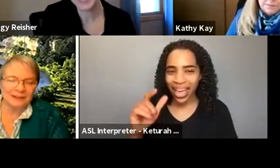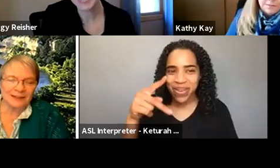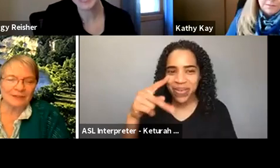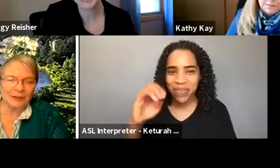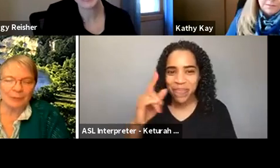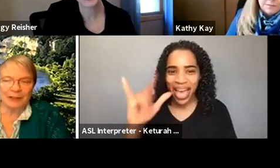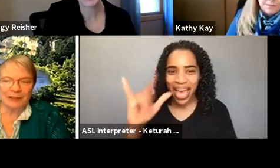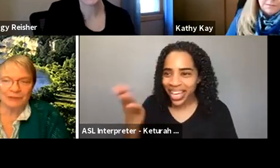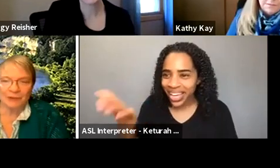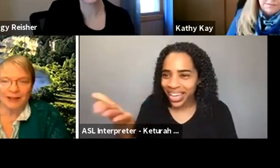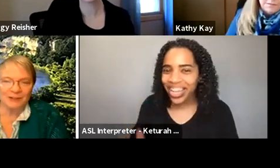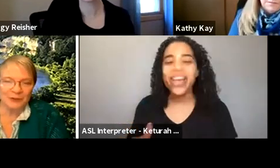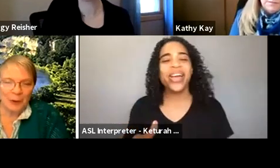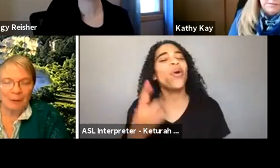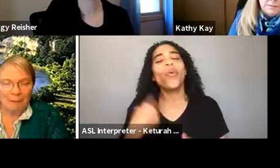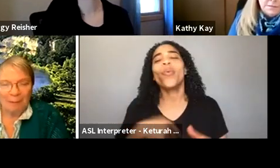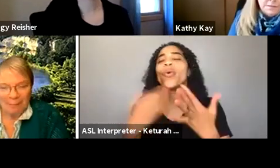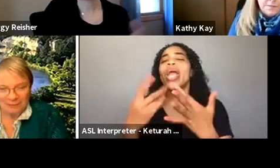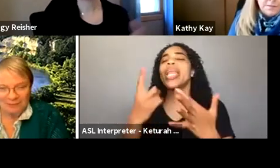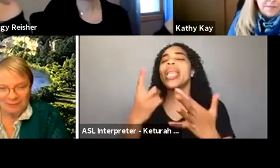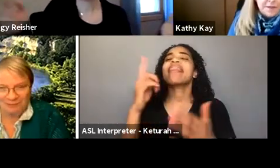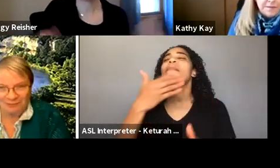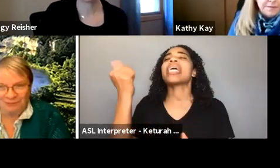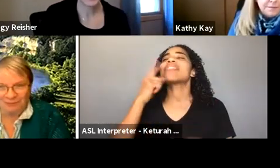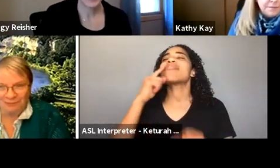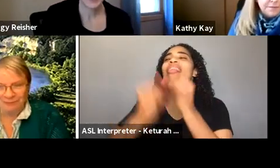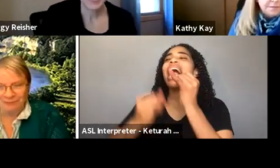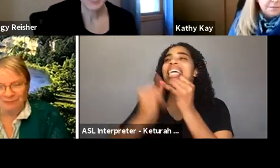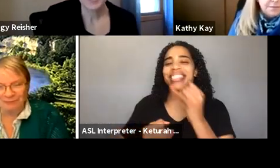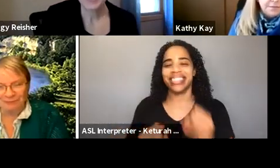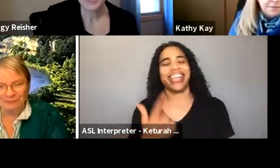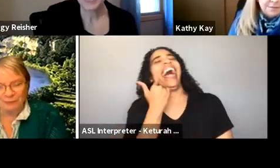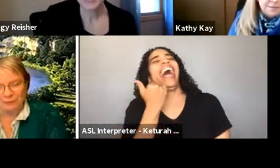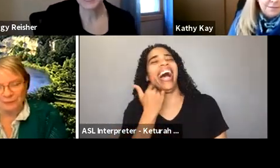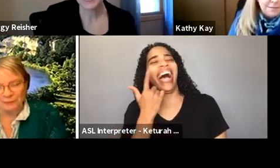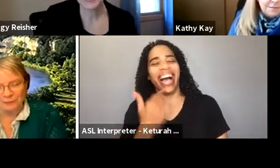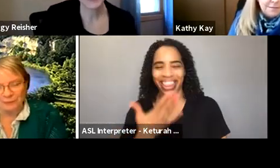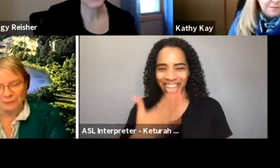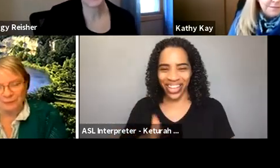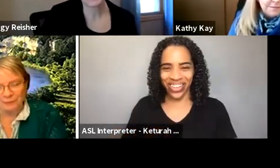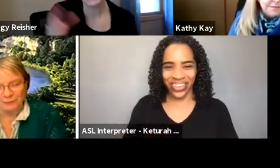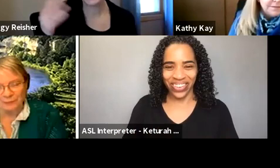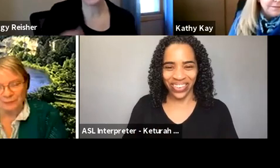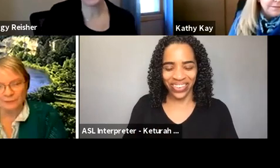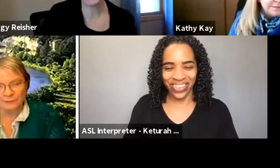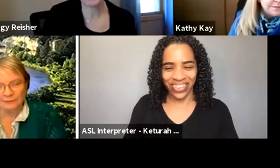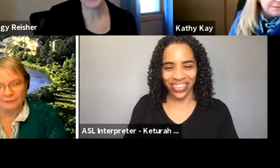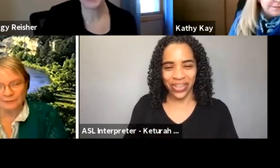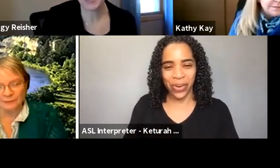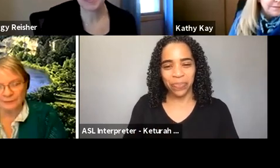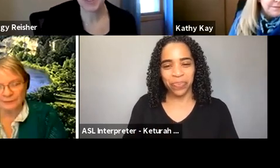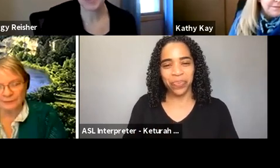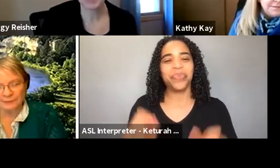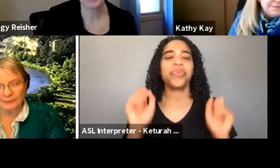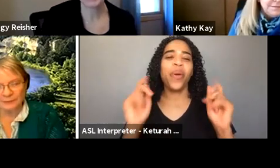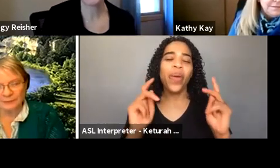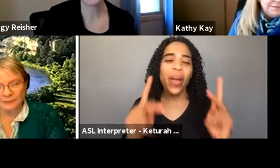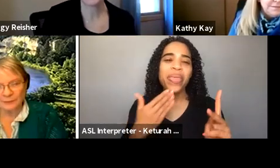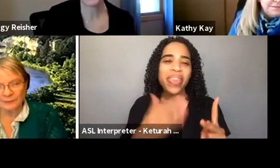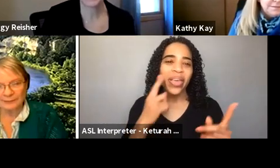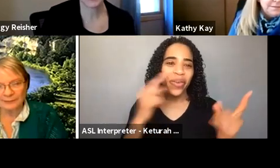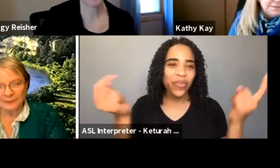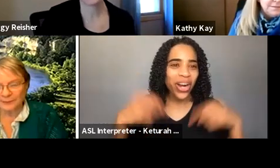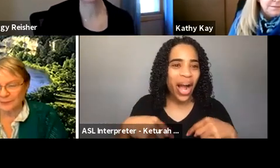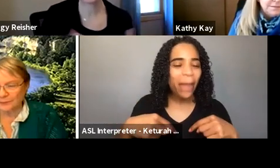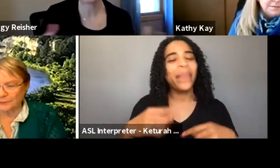We're still saving the best for last. Though. there you go. Well, again, thank you all for being here and being a